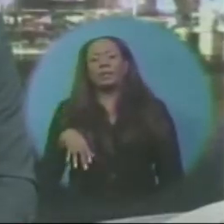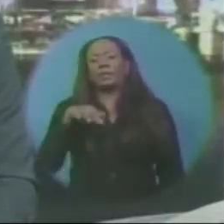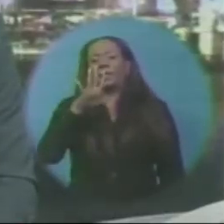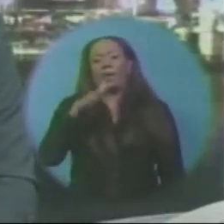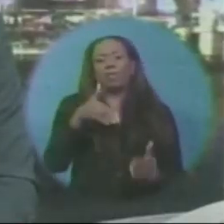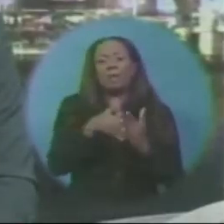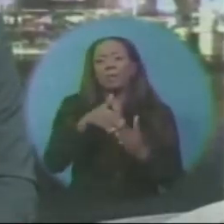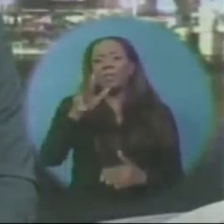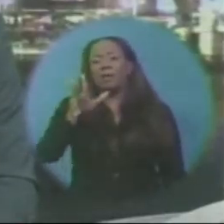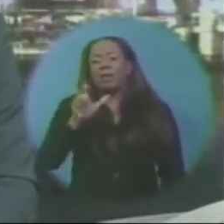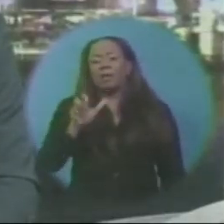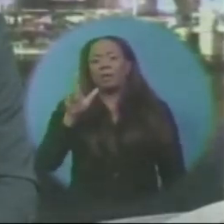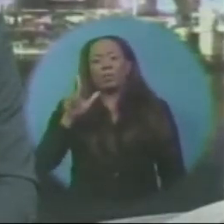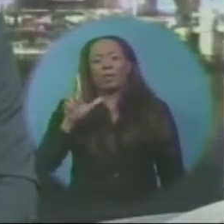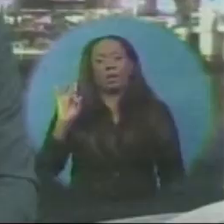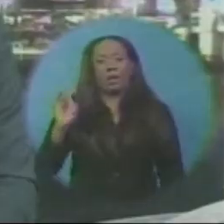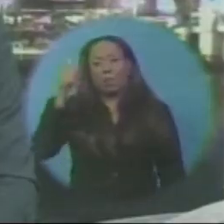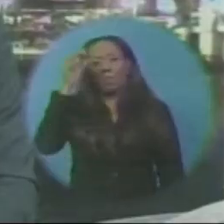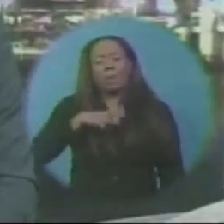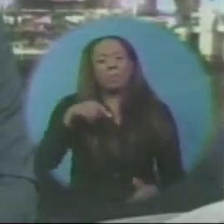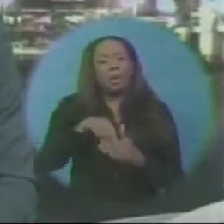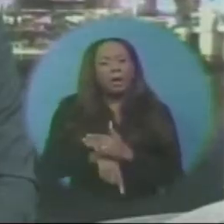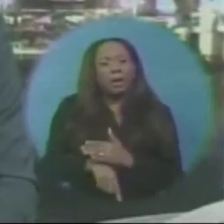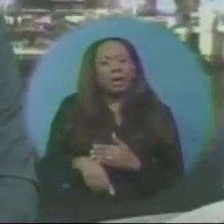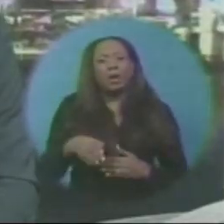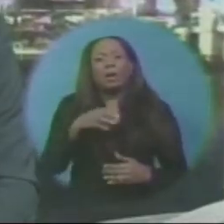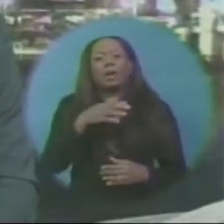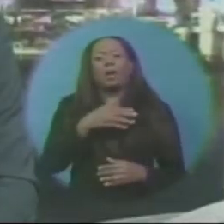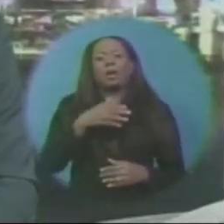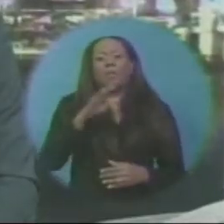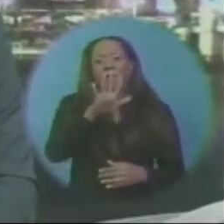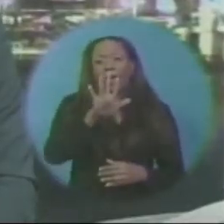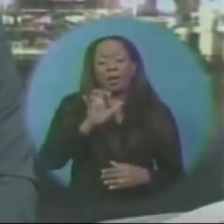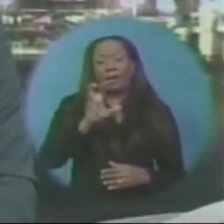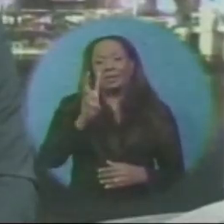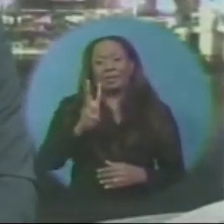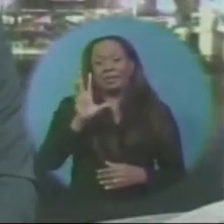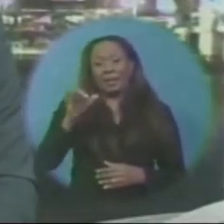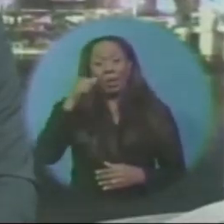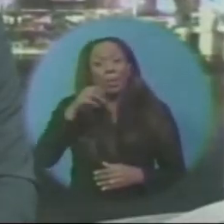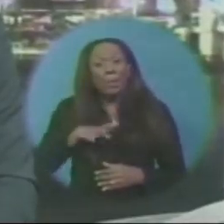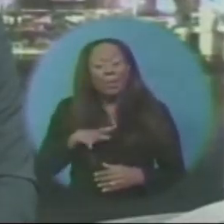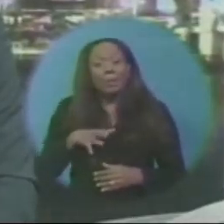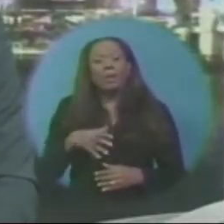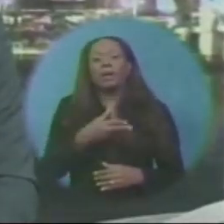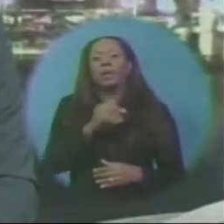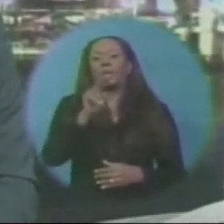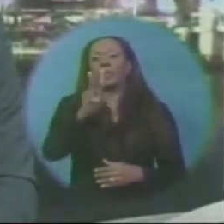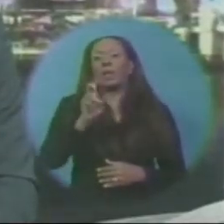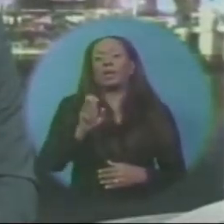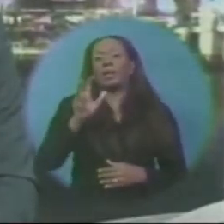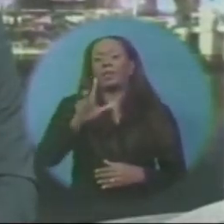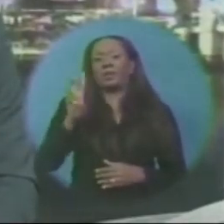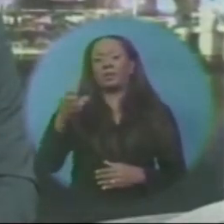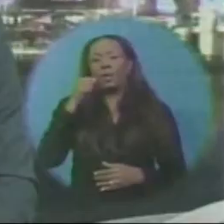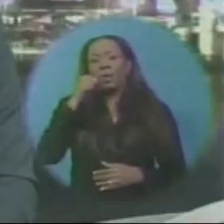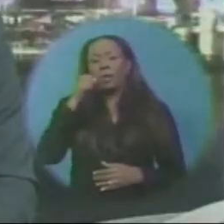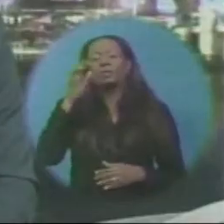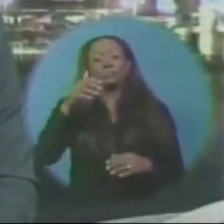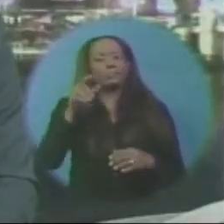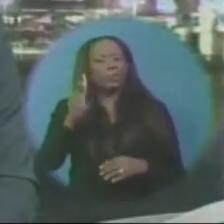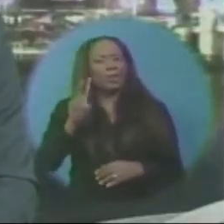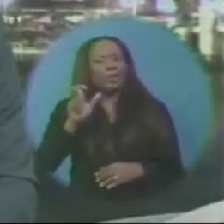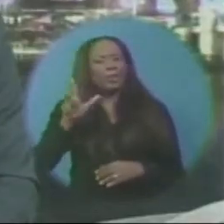5,328 men have been murdered in Jamaica, while 569 women and 236 children died violently during the